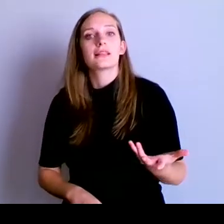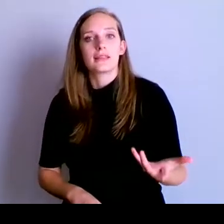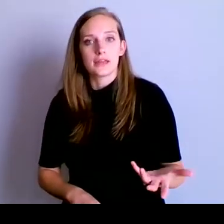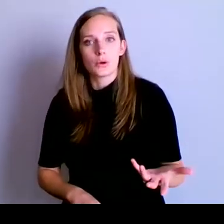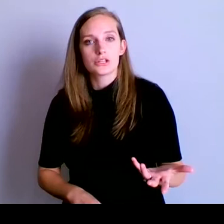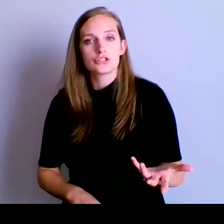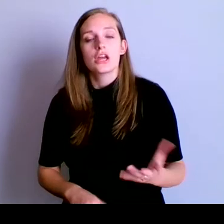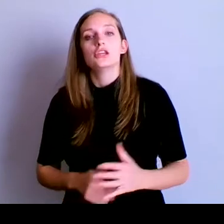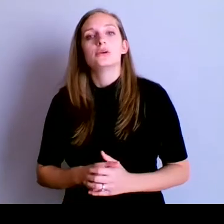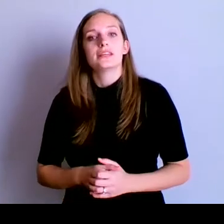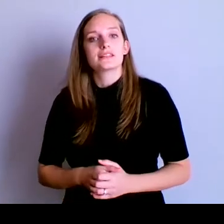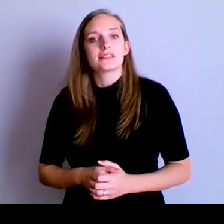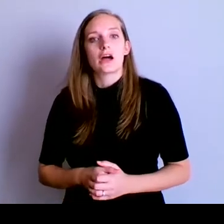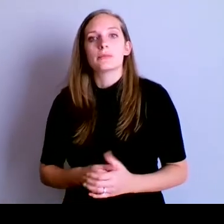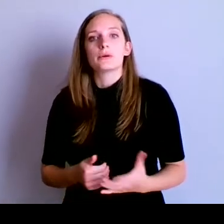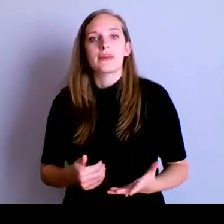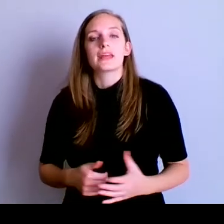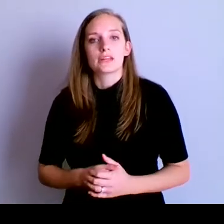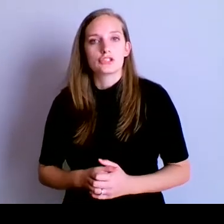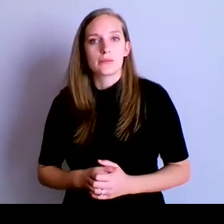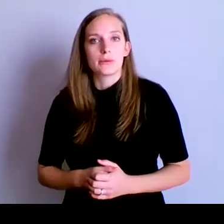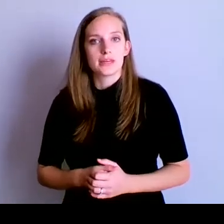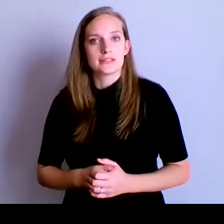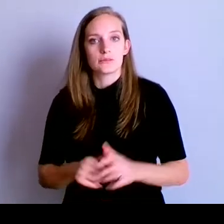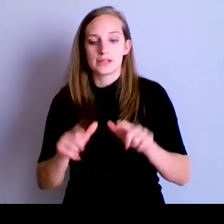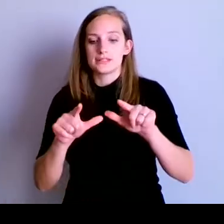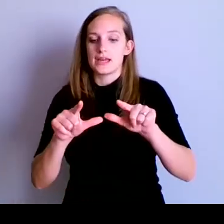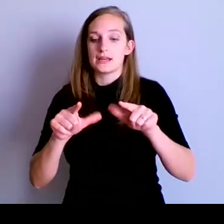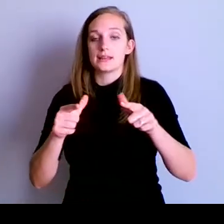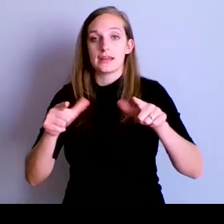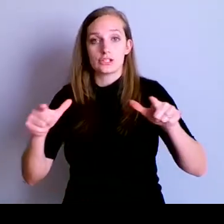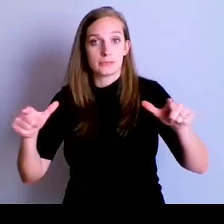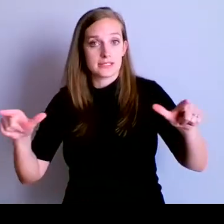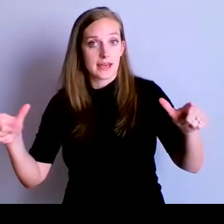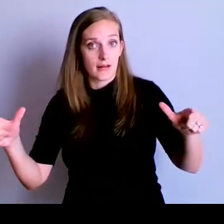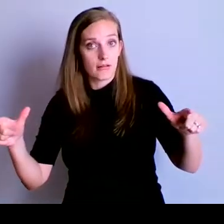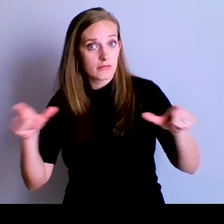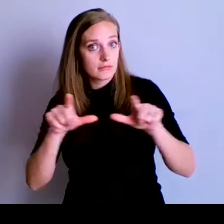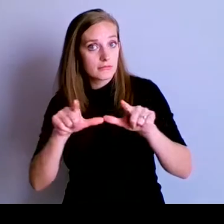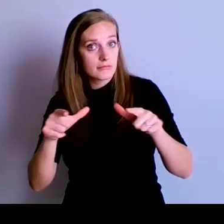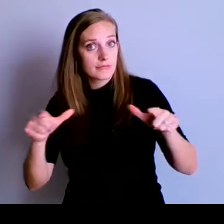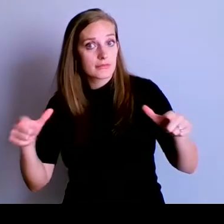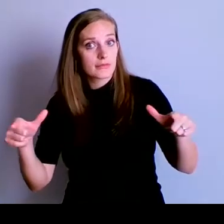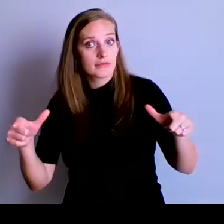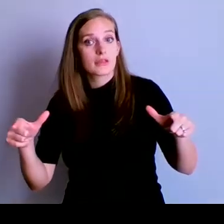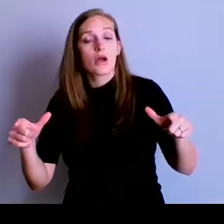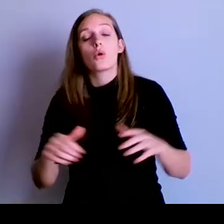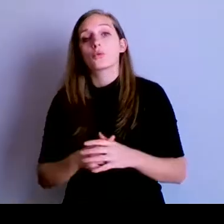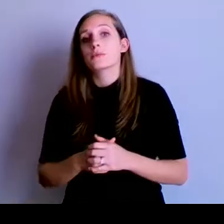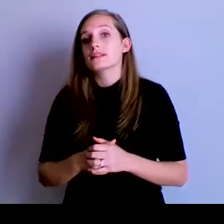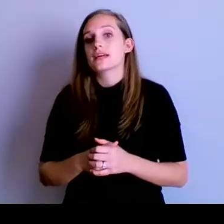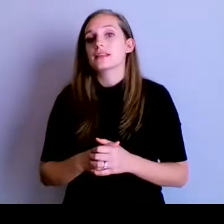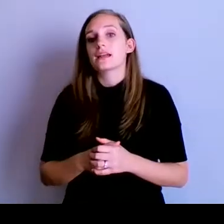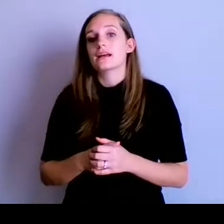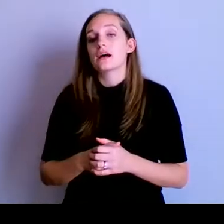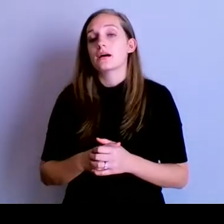sign language? You can easily tell me what that handshape is. And we can say the handshape is an L. Or